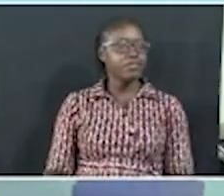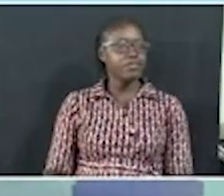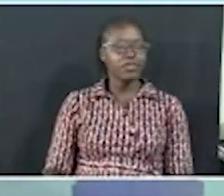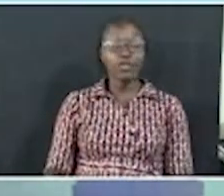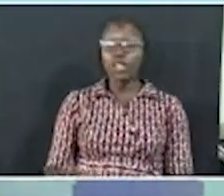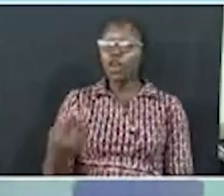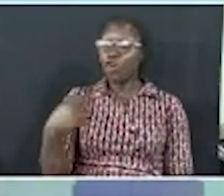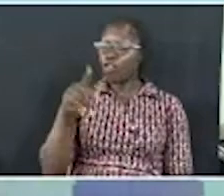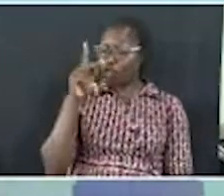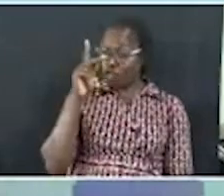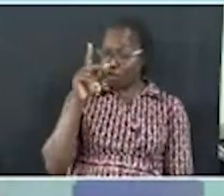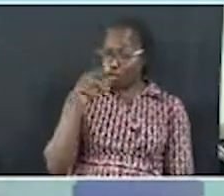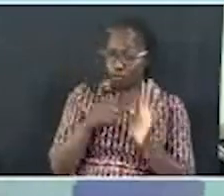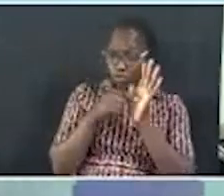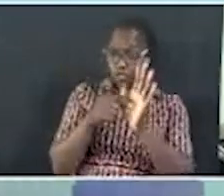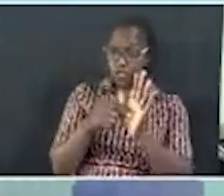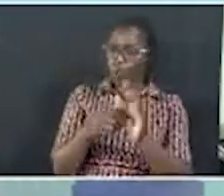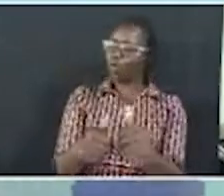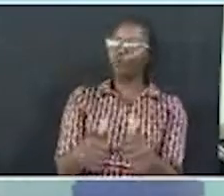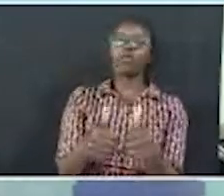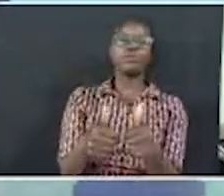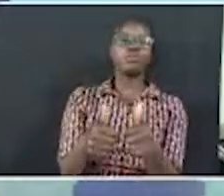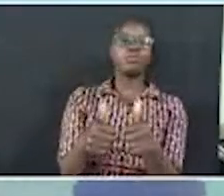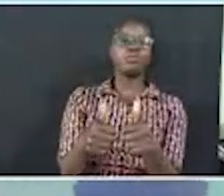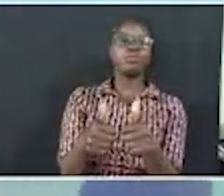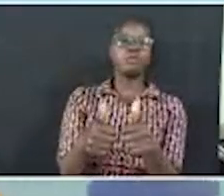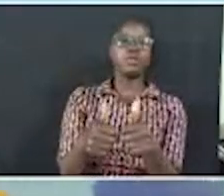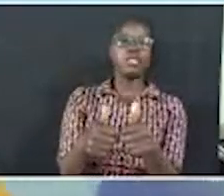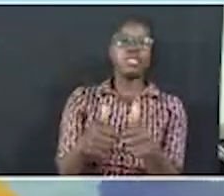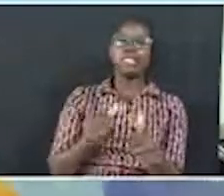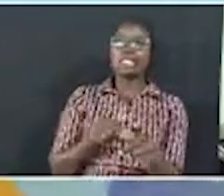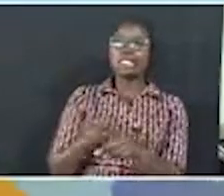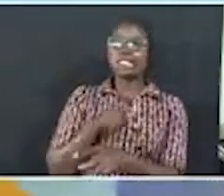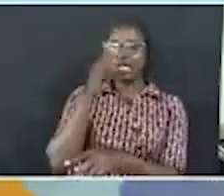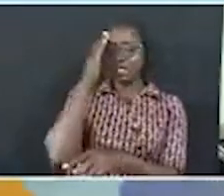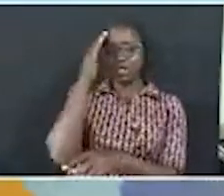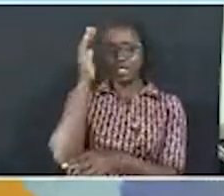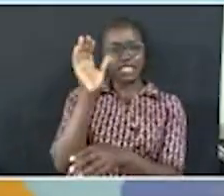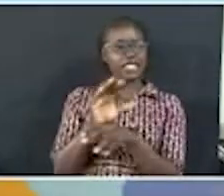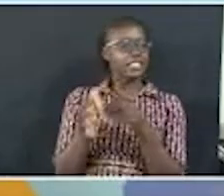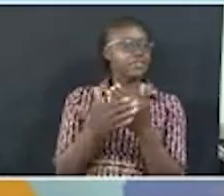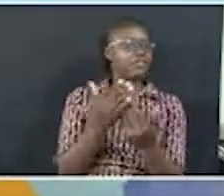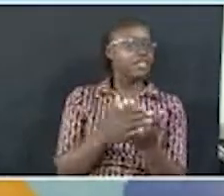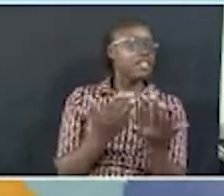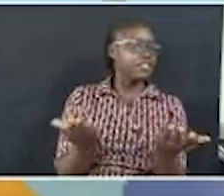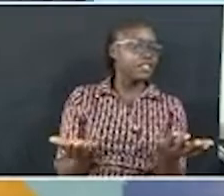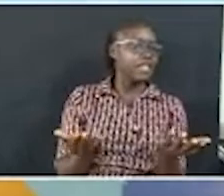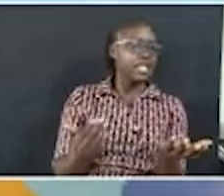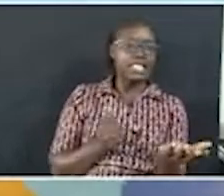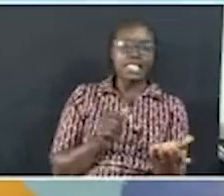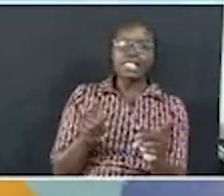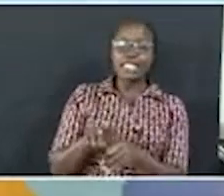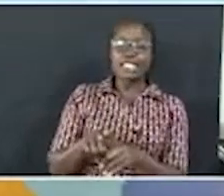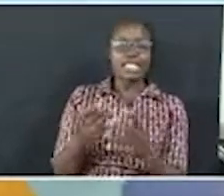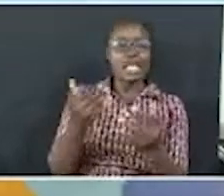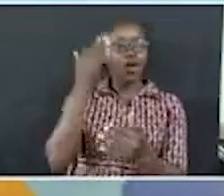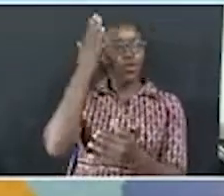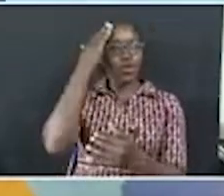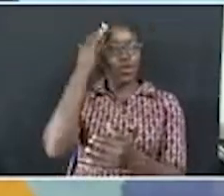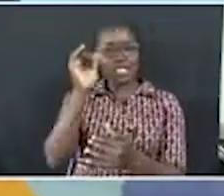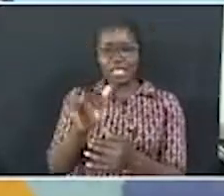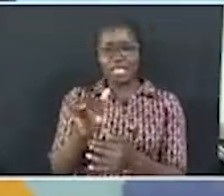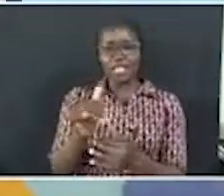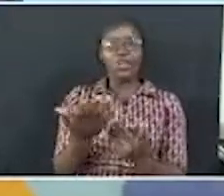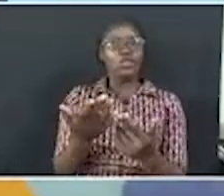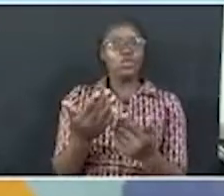For PR, you have done very well. The sister now knows the church cares. The sister now knows that